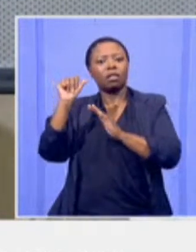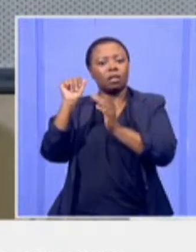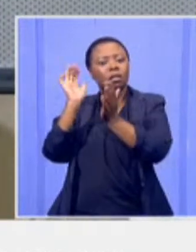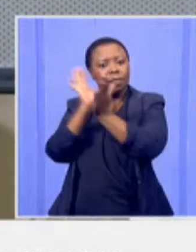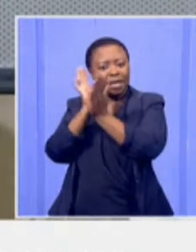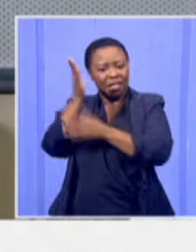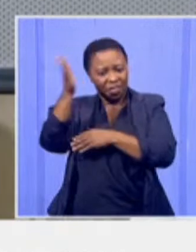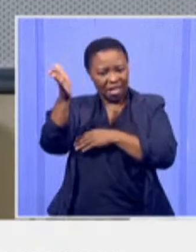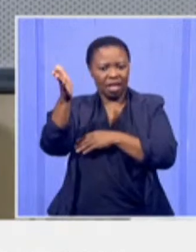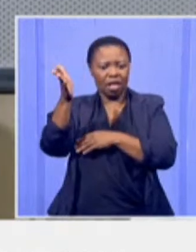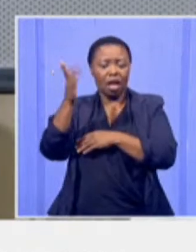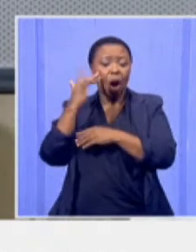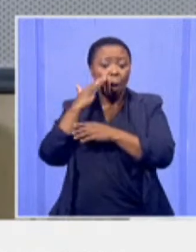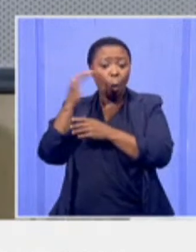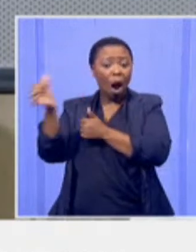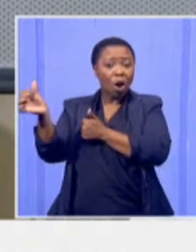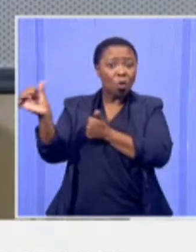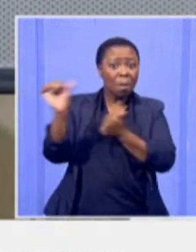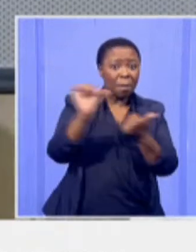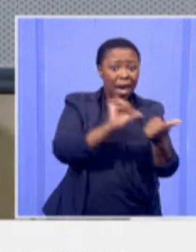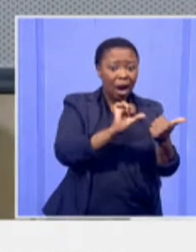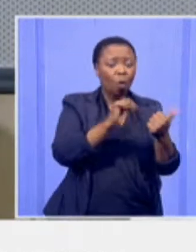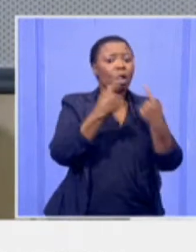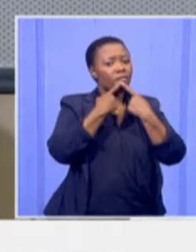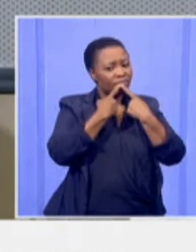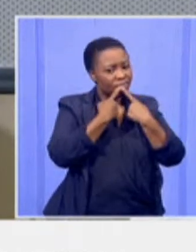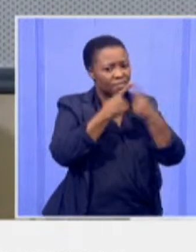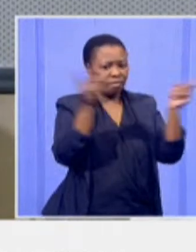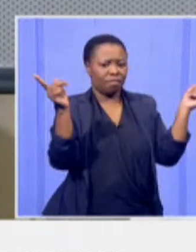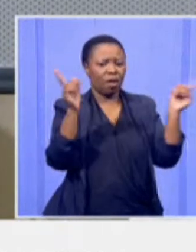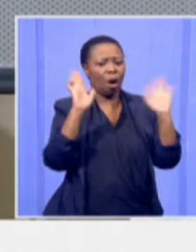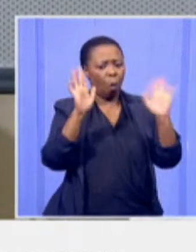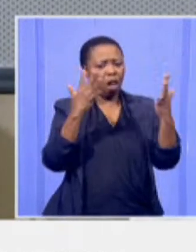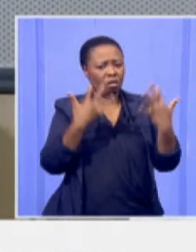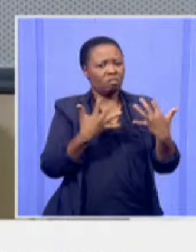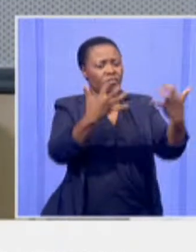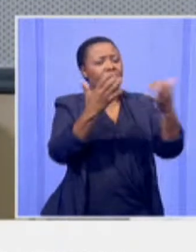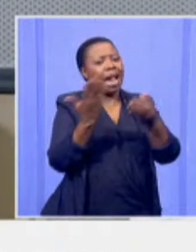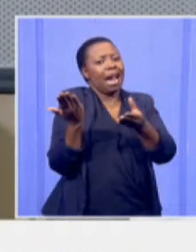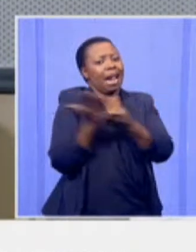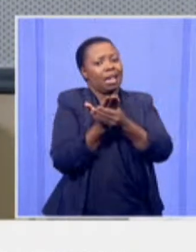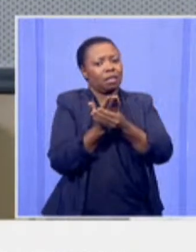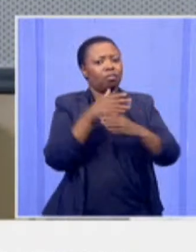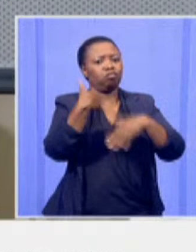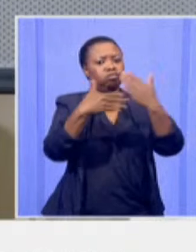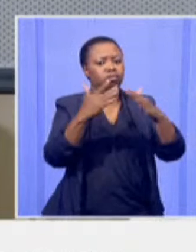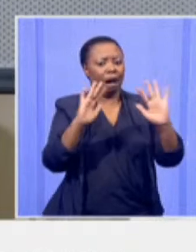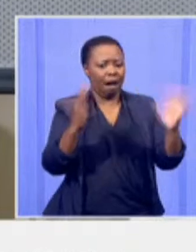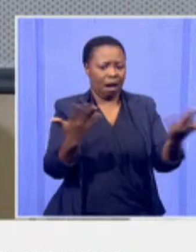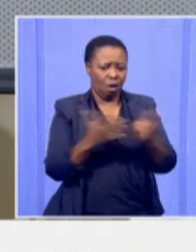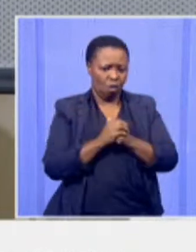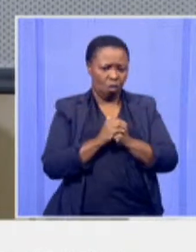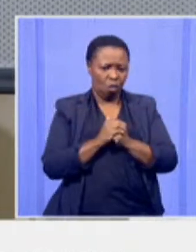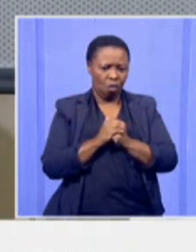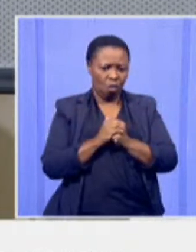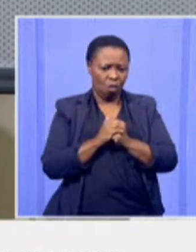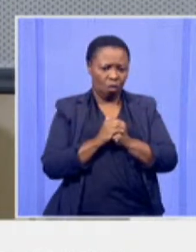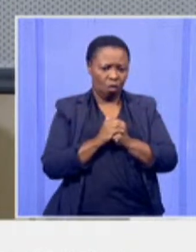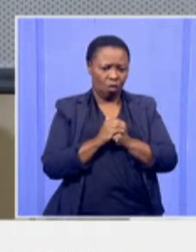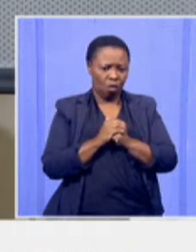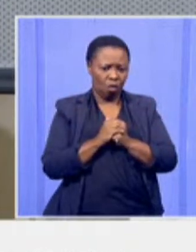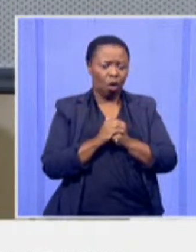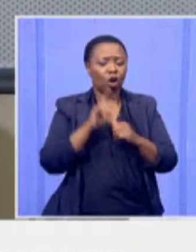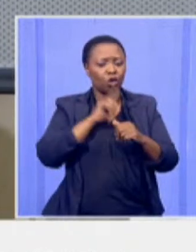And when we come back, we address the masses how that case went. So we'll be advising everyone, including the